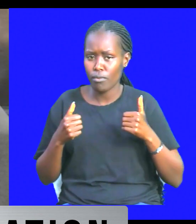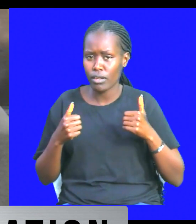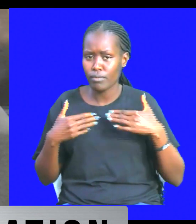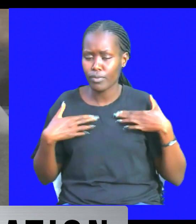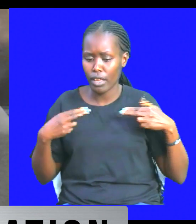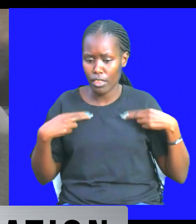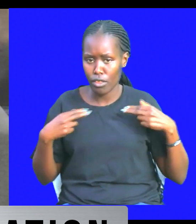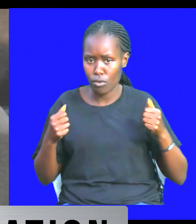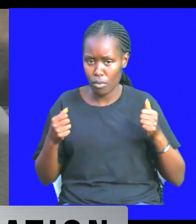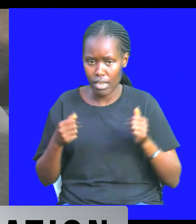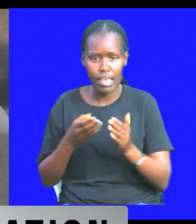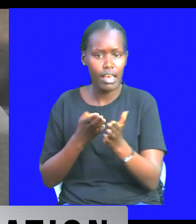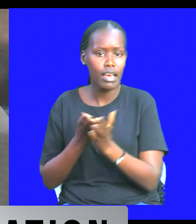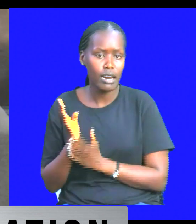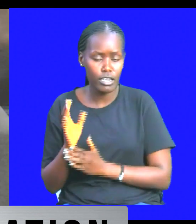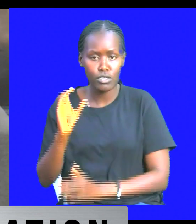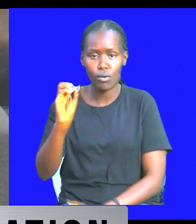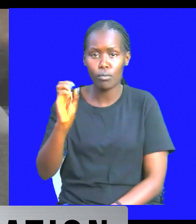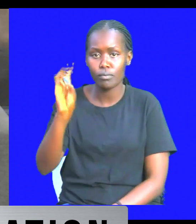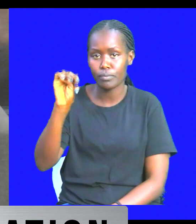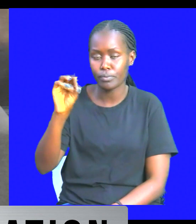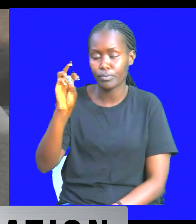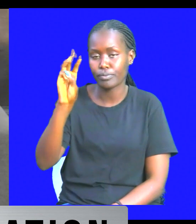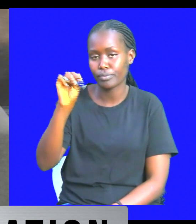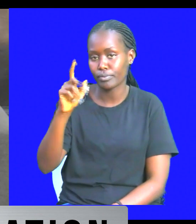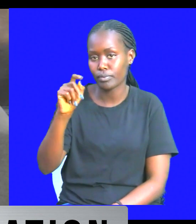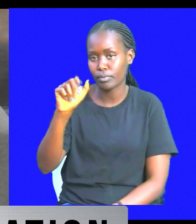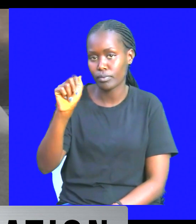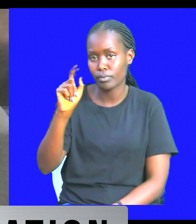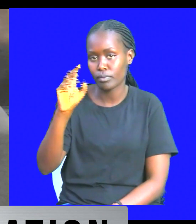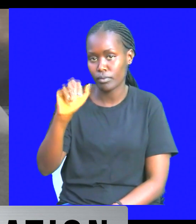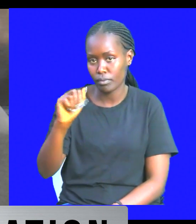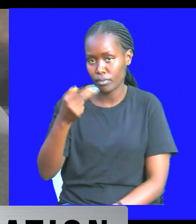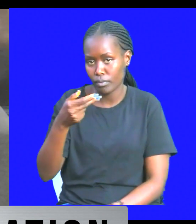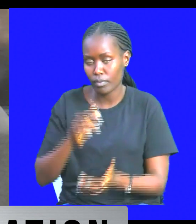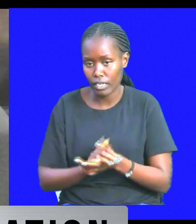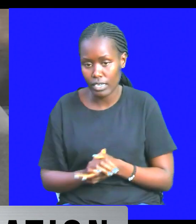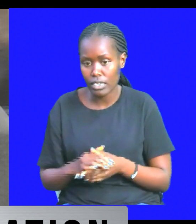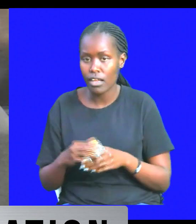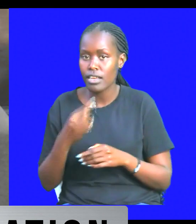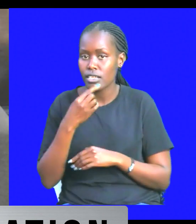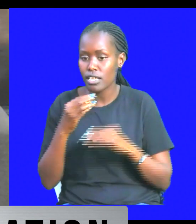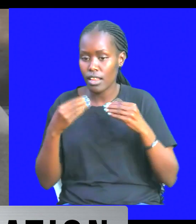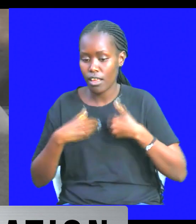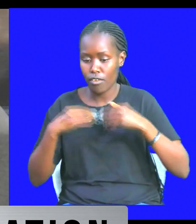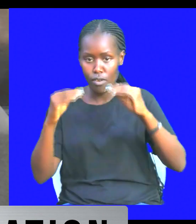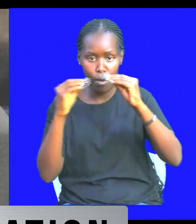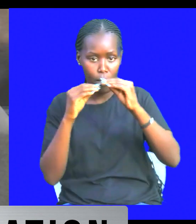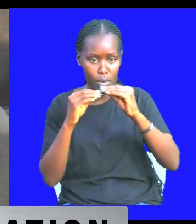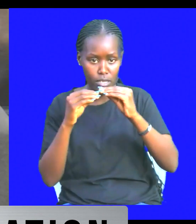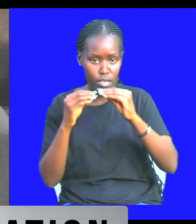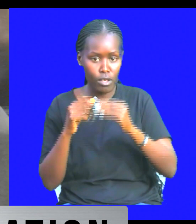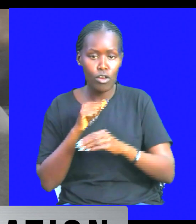Omtata with his group yesterday in court, and they were saying they had a meeting not over